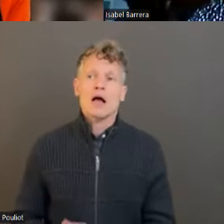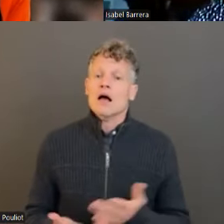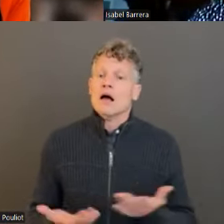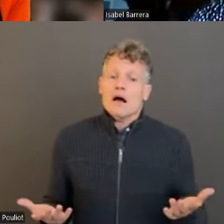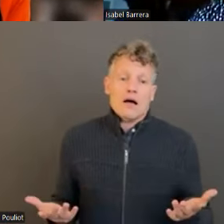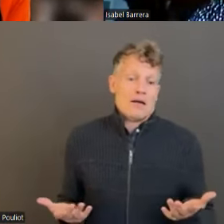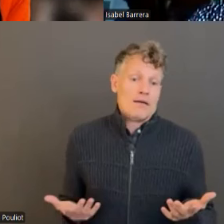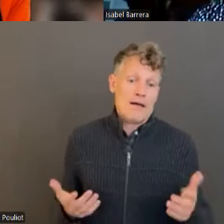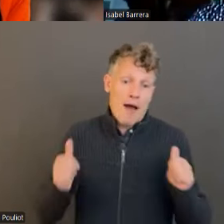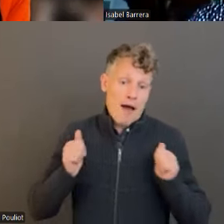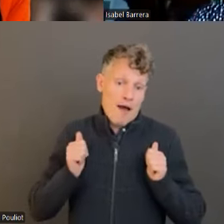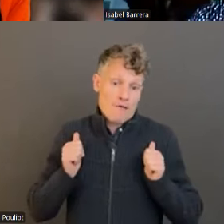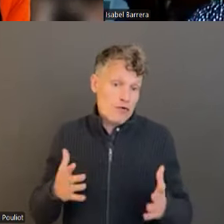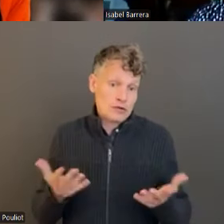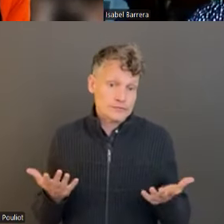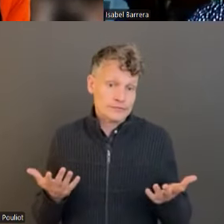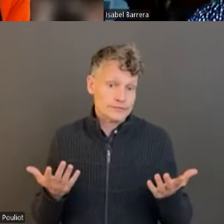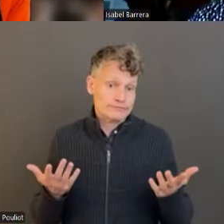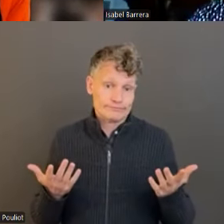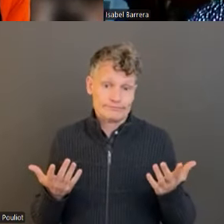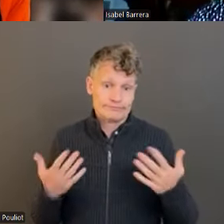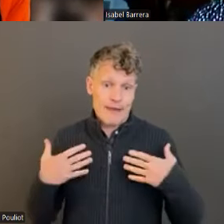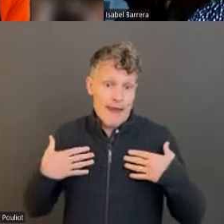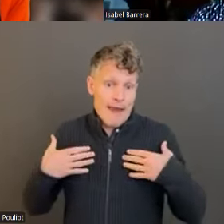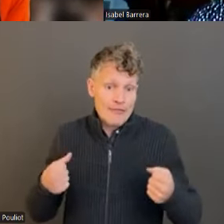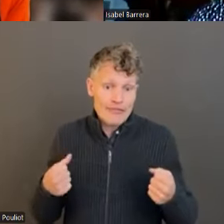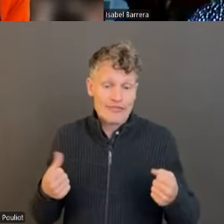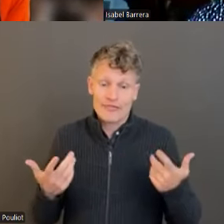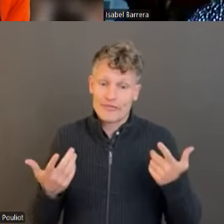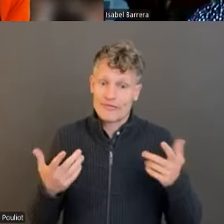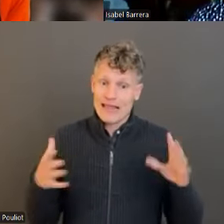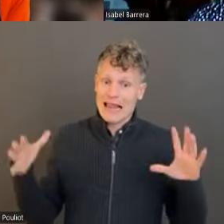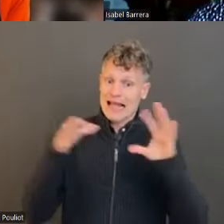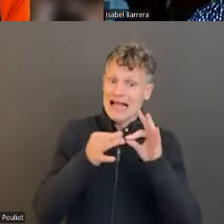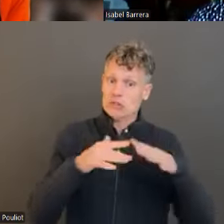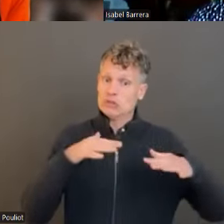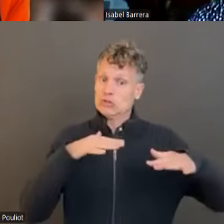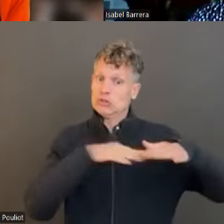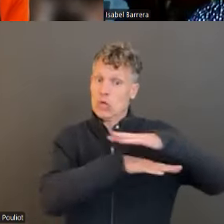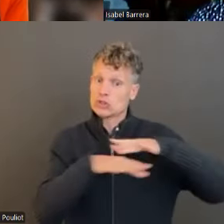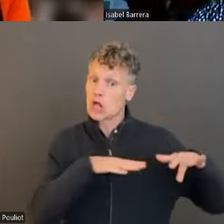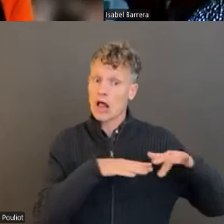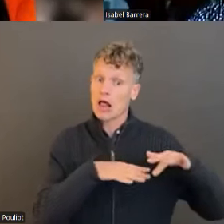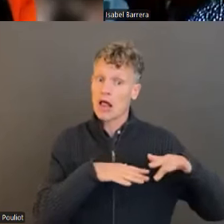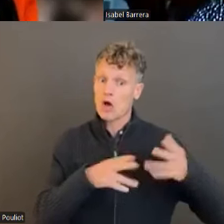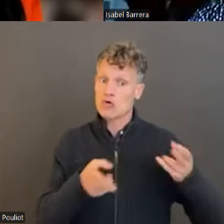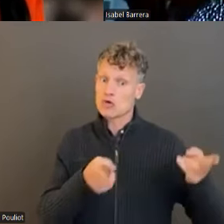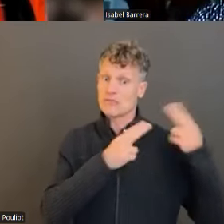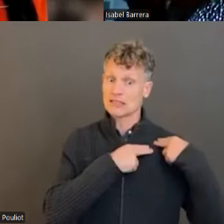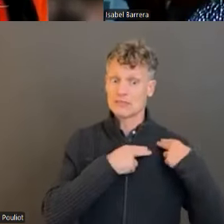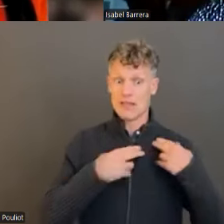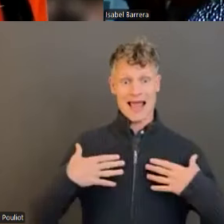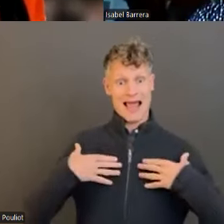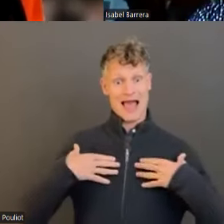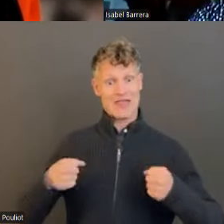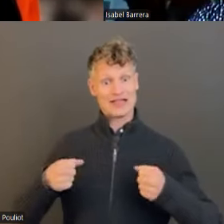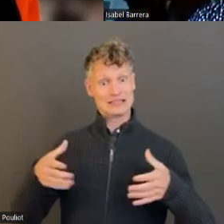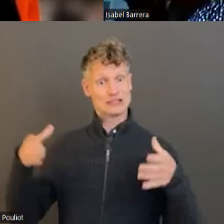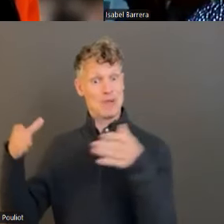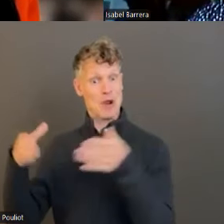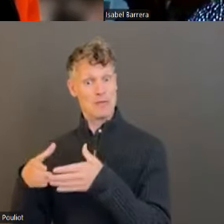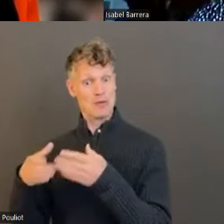those determinants, this is not something that you can do just from the health sector, but you have to have the intervention of the other sectors as